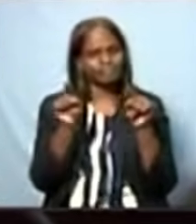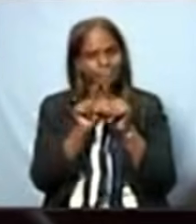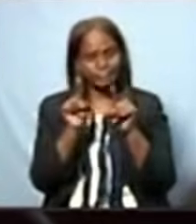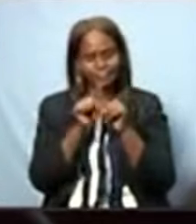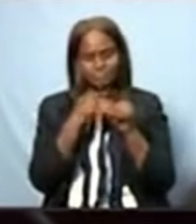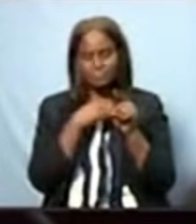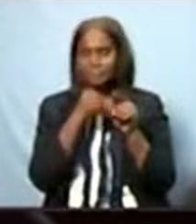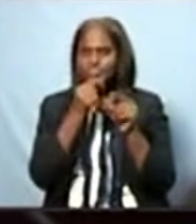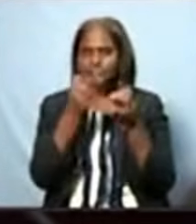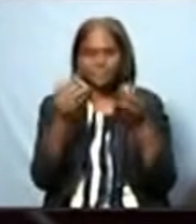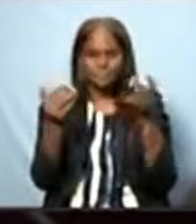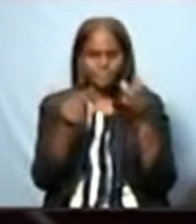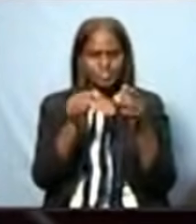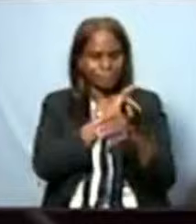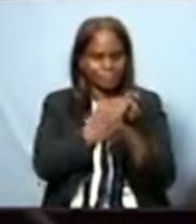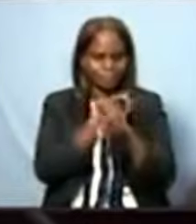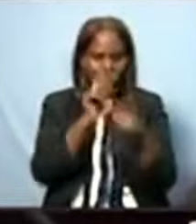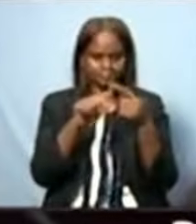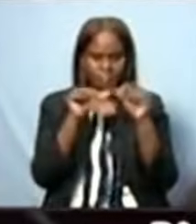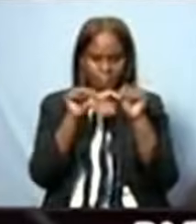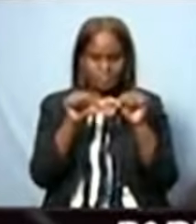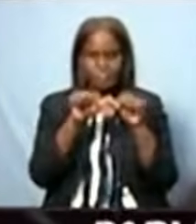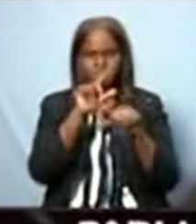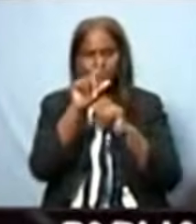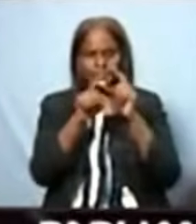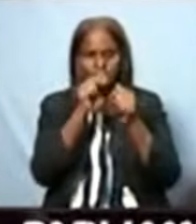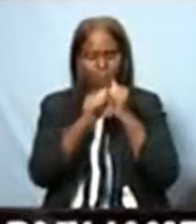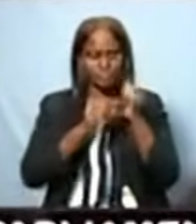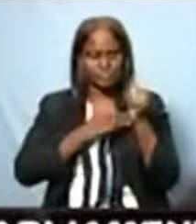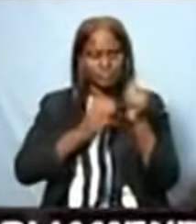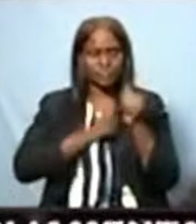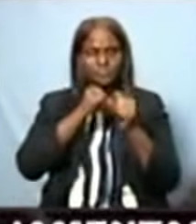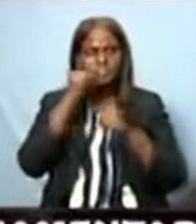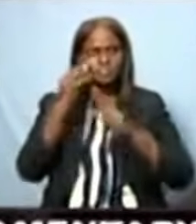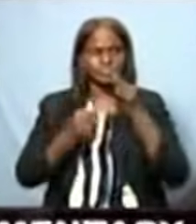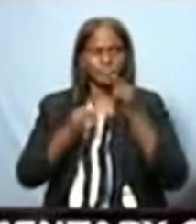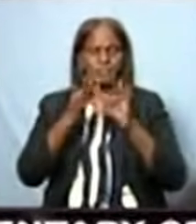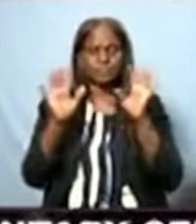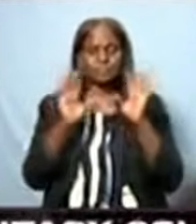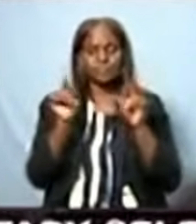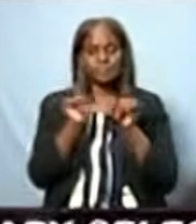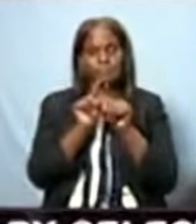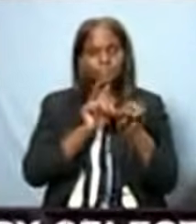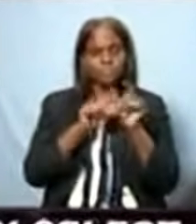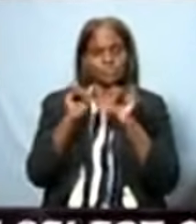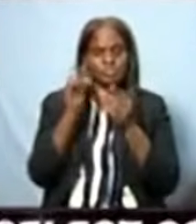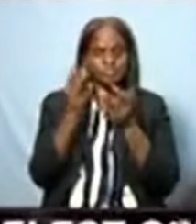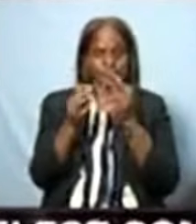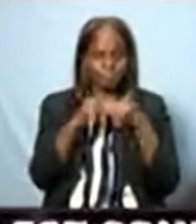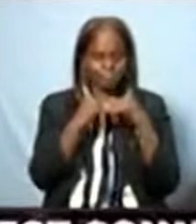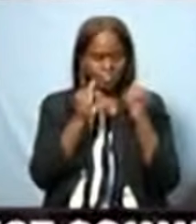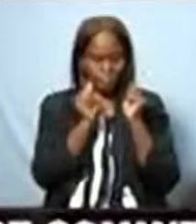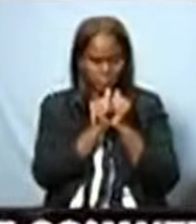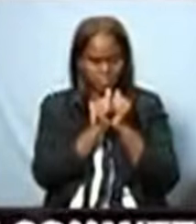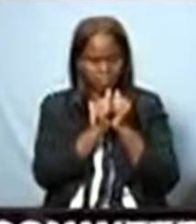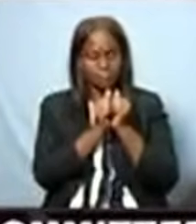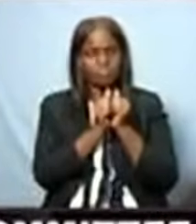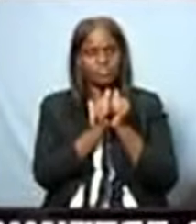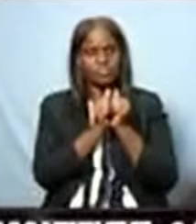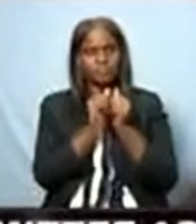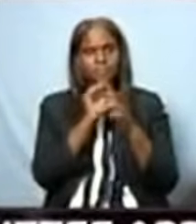want to call it a nullity, it is still a question because I'm not a court. The equation still remains whether we are dealing with a nullity or